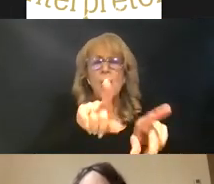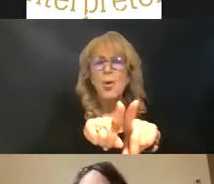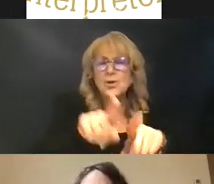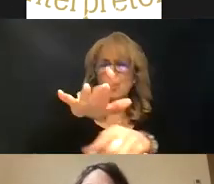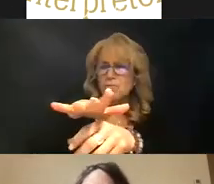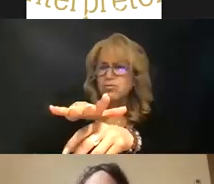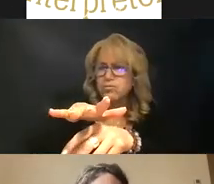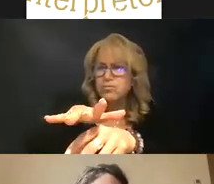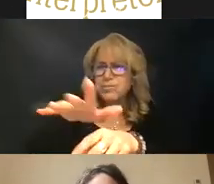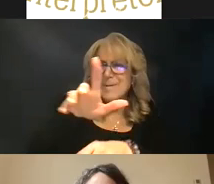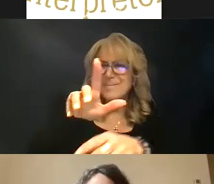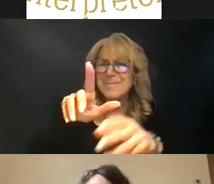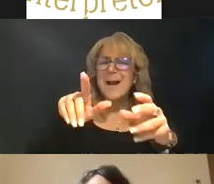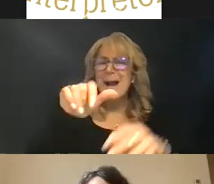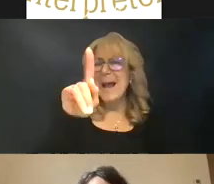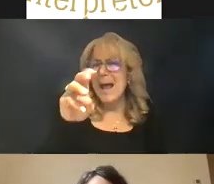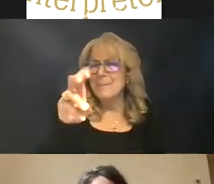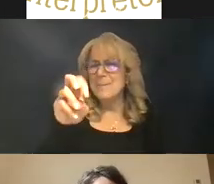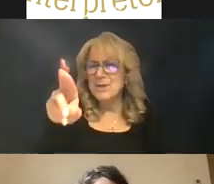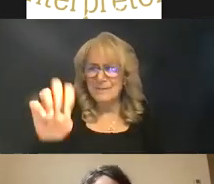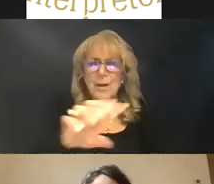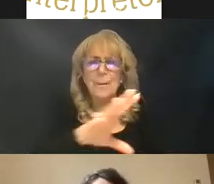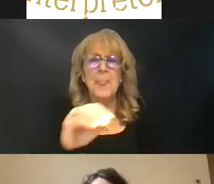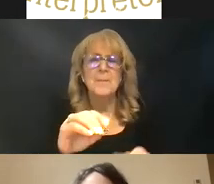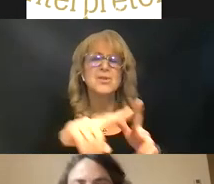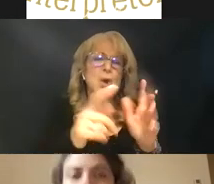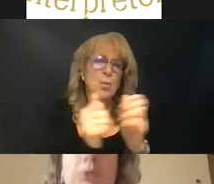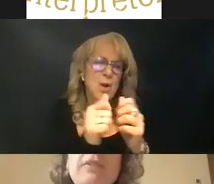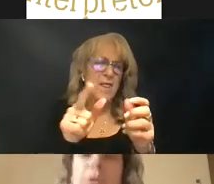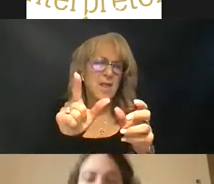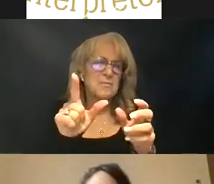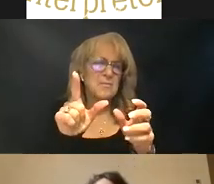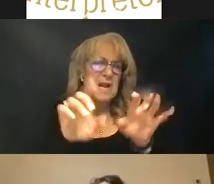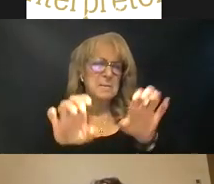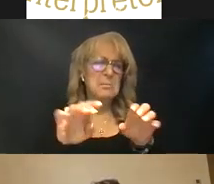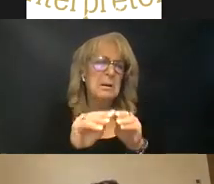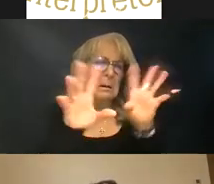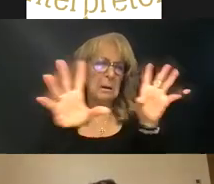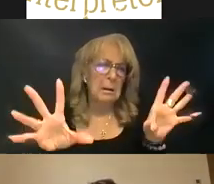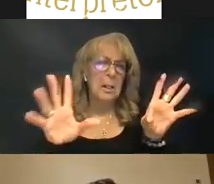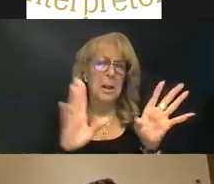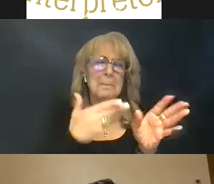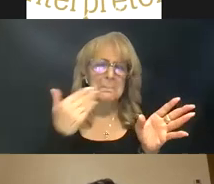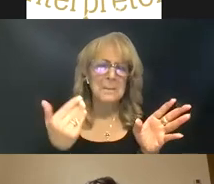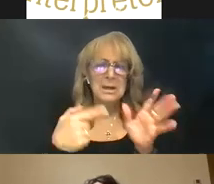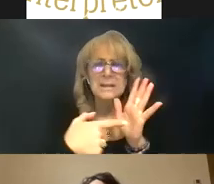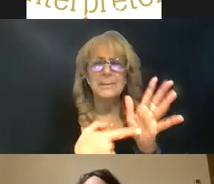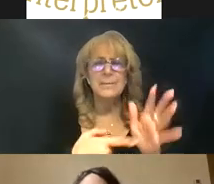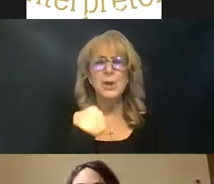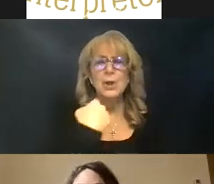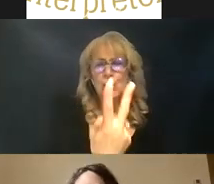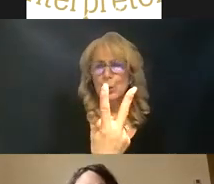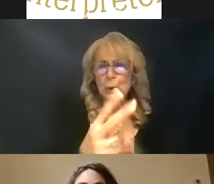pressure and how it is related to flow, let's start with an experiment. So for this experiment, you're going to take two sheets of